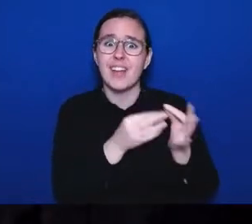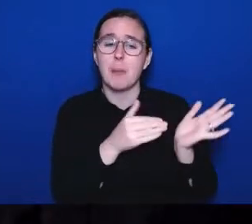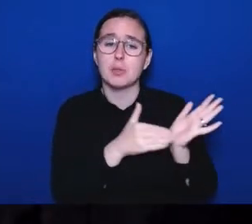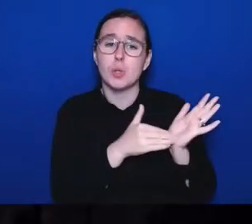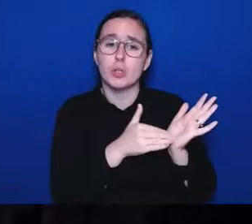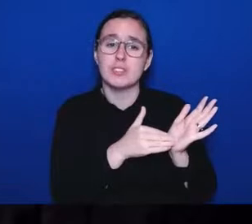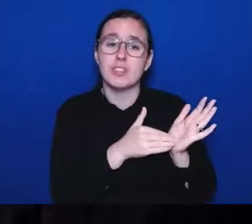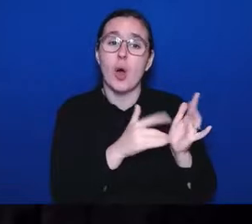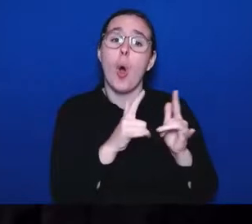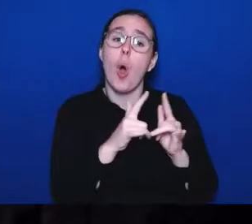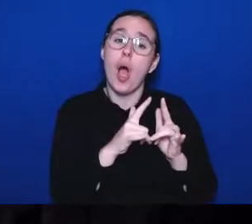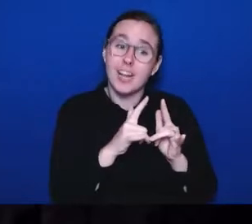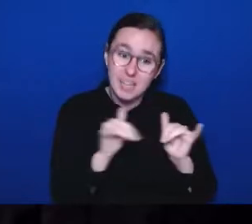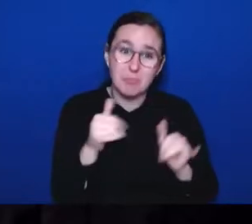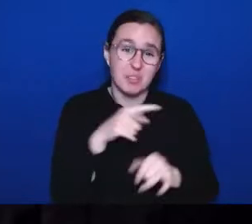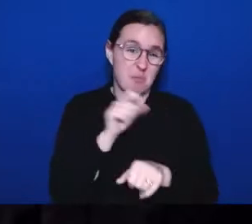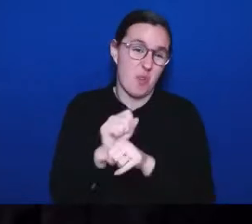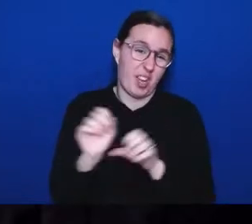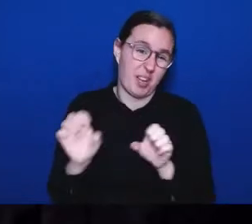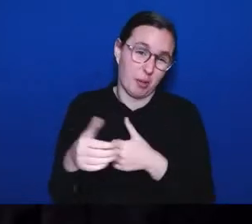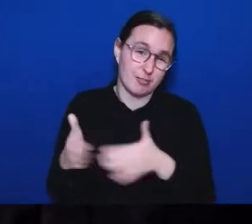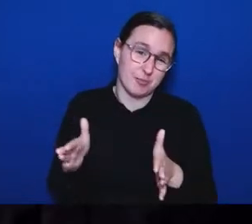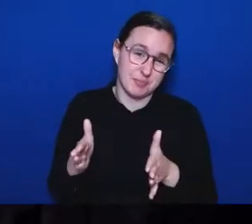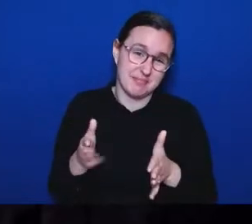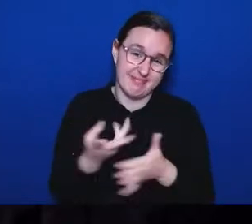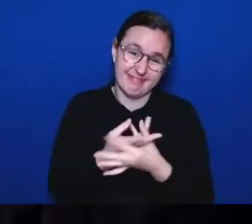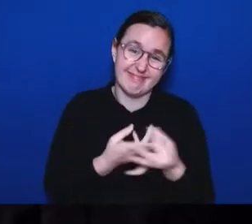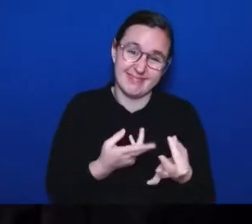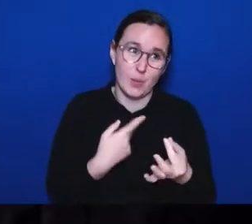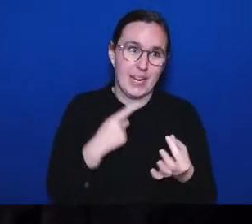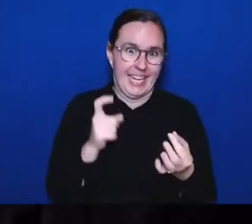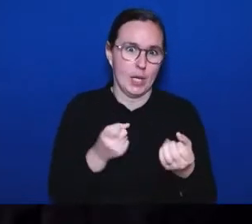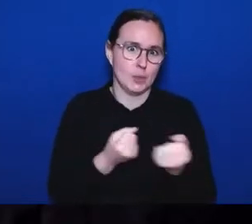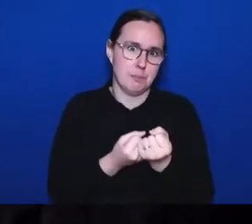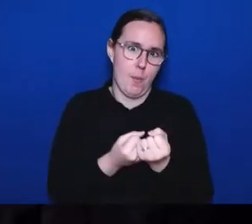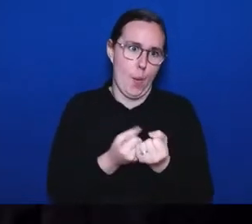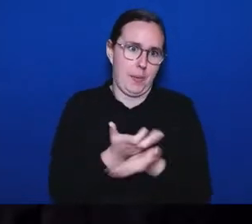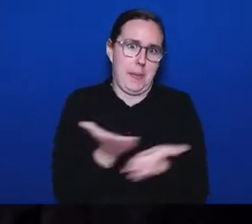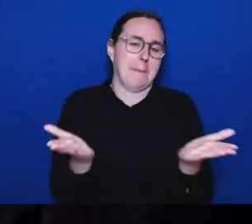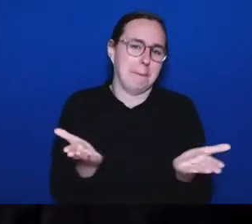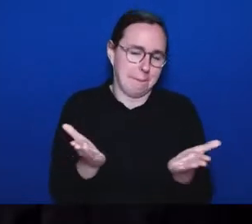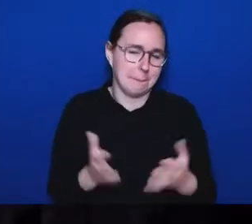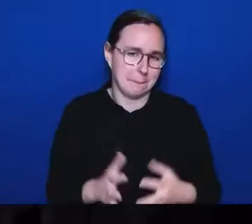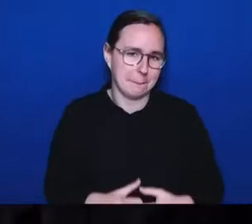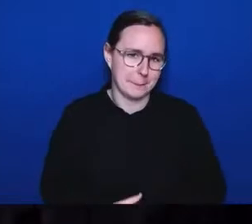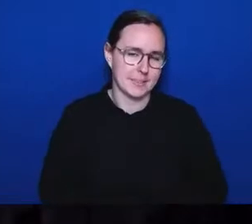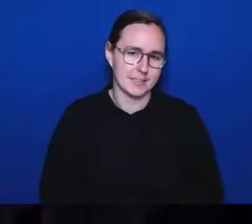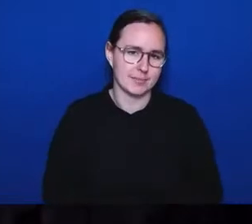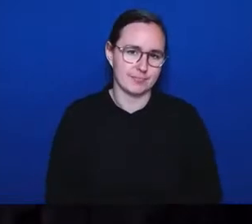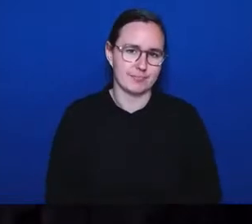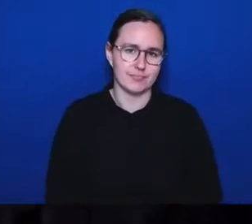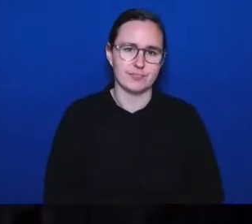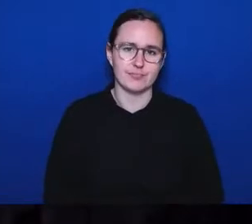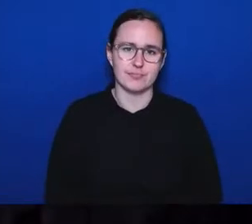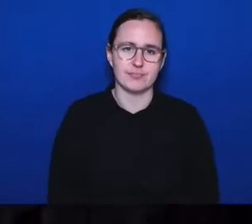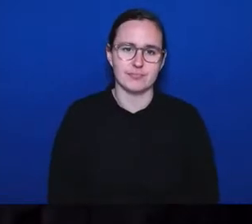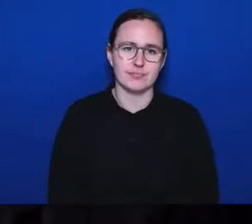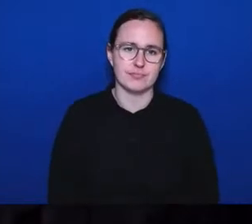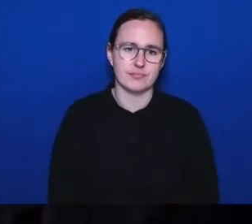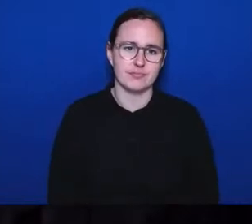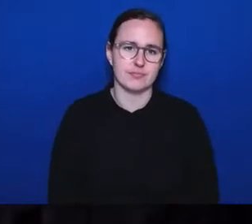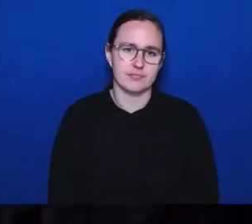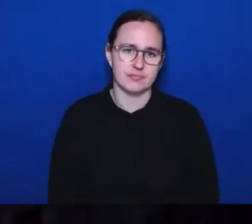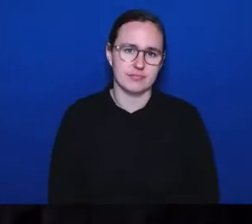it will be supportive of that. But again, it's not one answer but many to dealing with health human resources. We